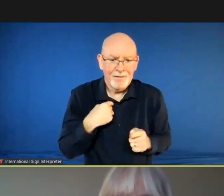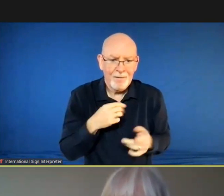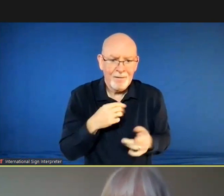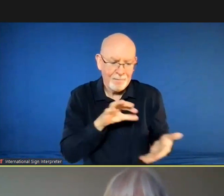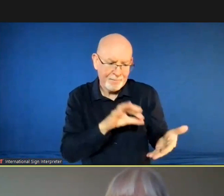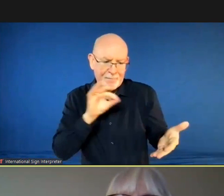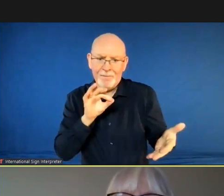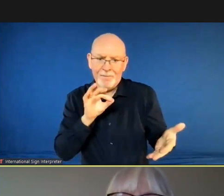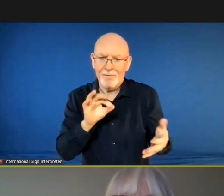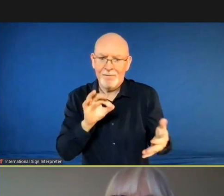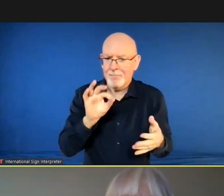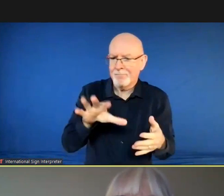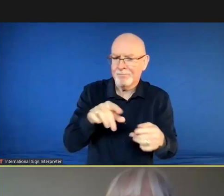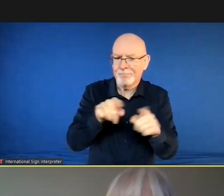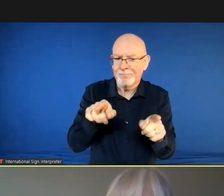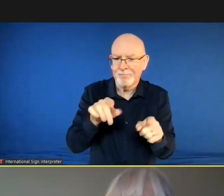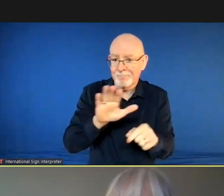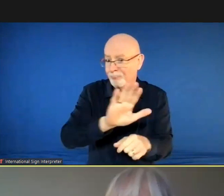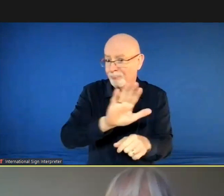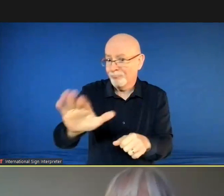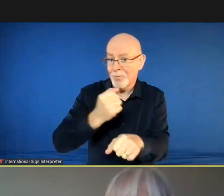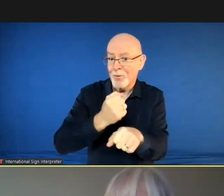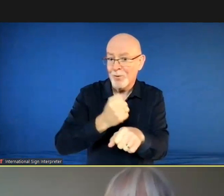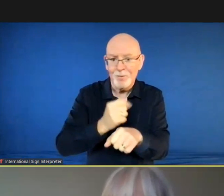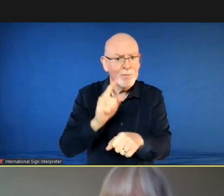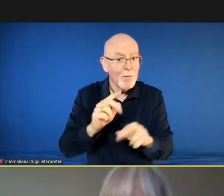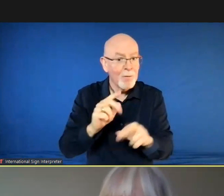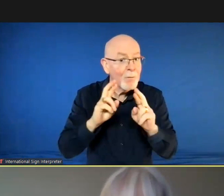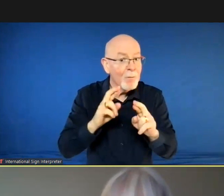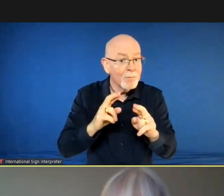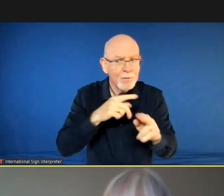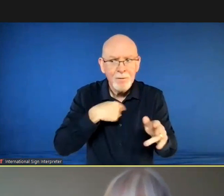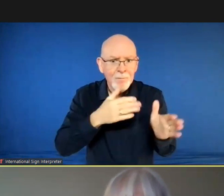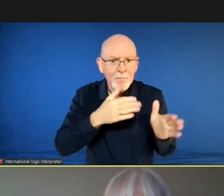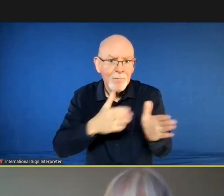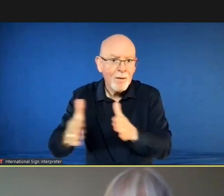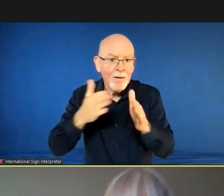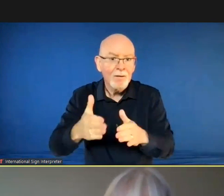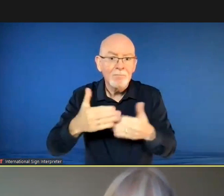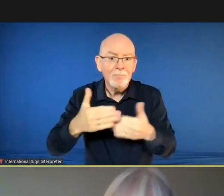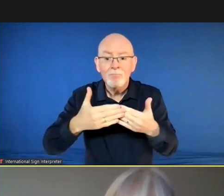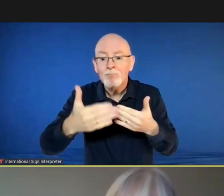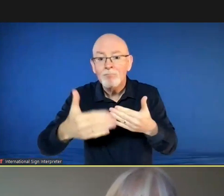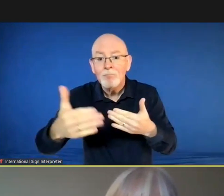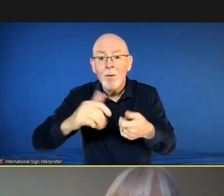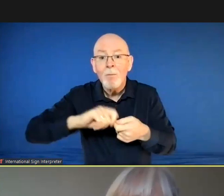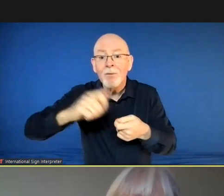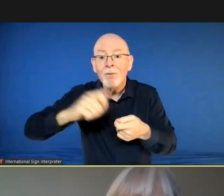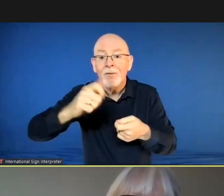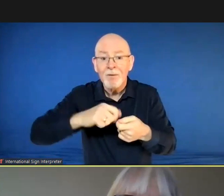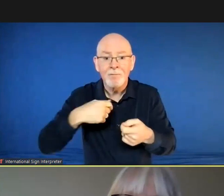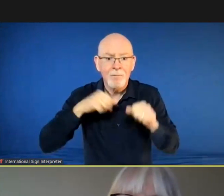of webinars where we can really talk about some of the issues that will come up today in a lot more detail.